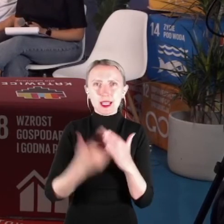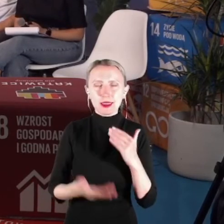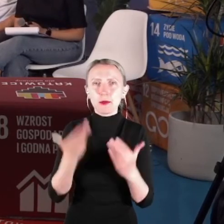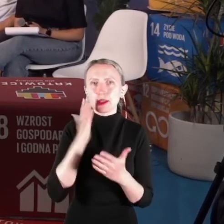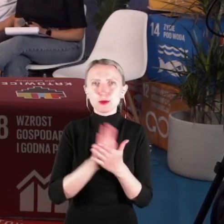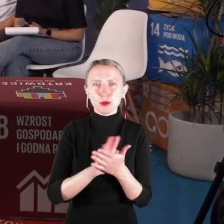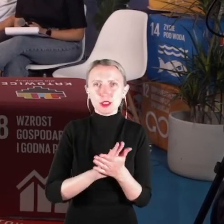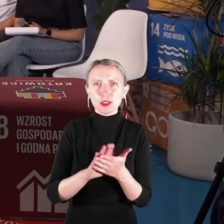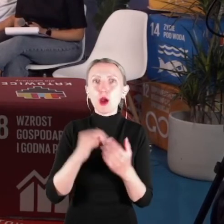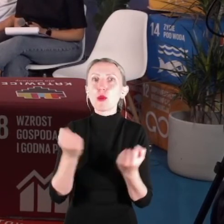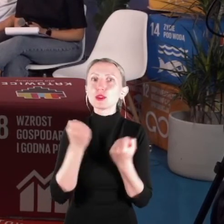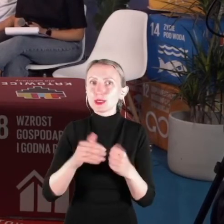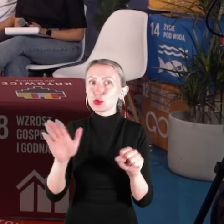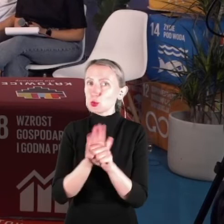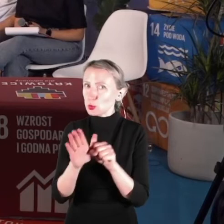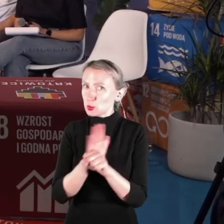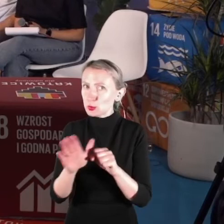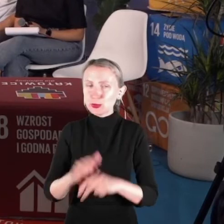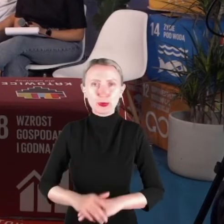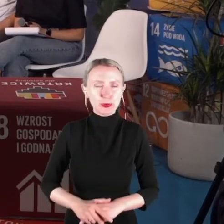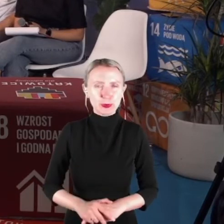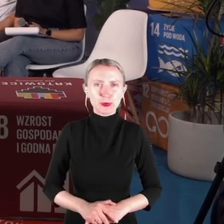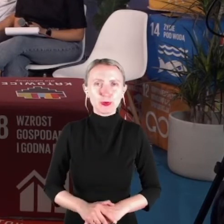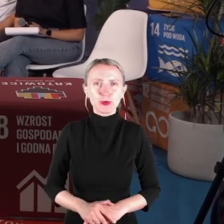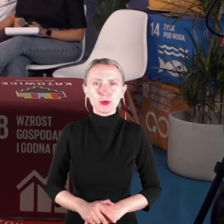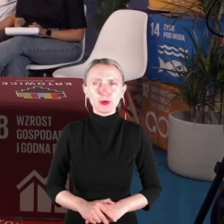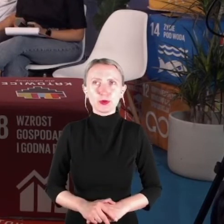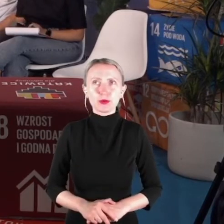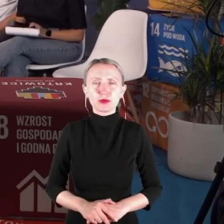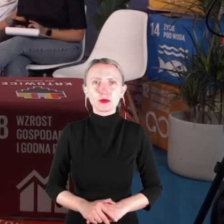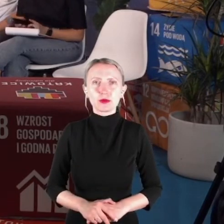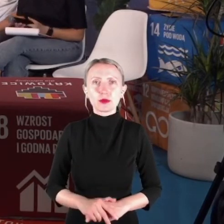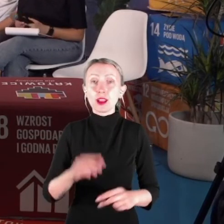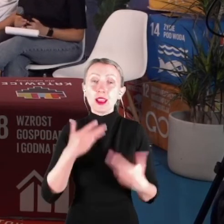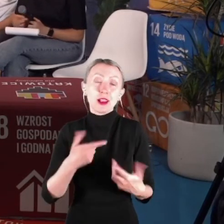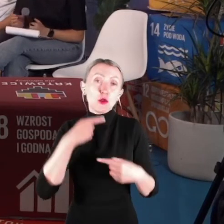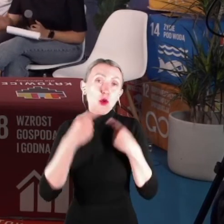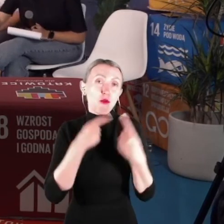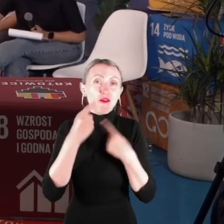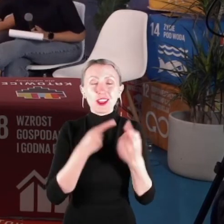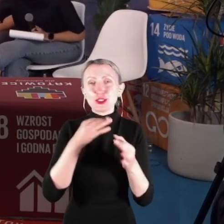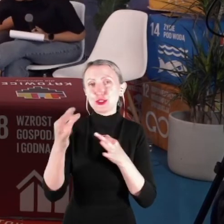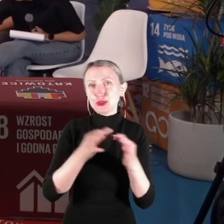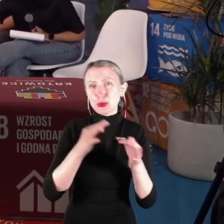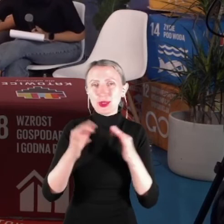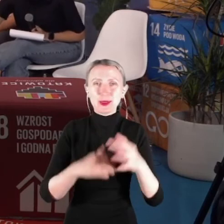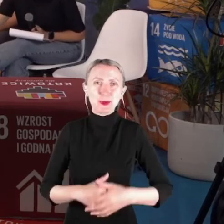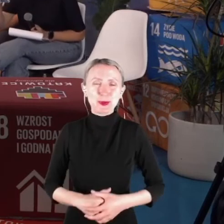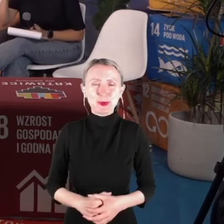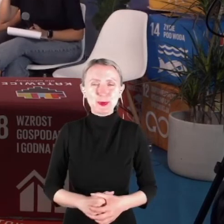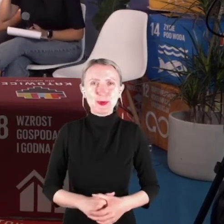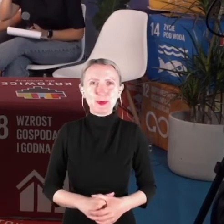it by having a really great story for you, I hope. Yeah, great. Okay, so